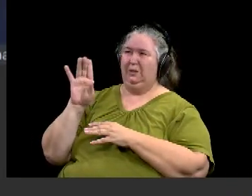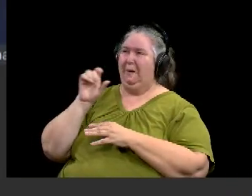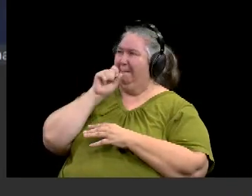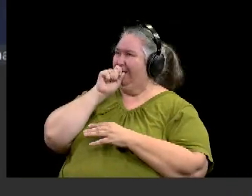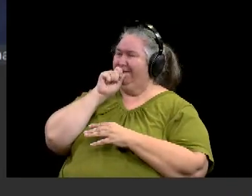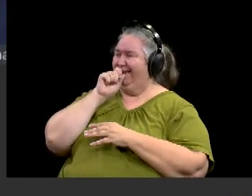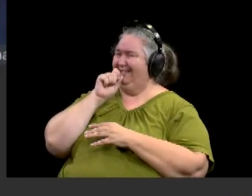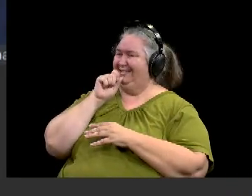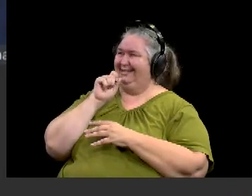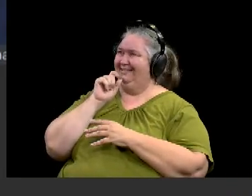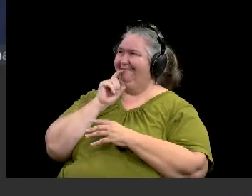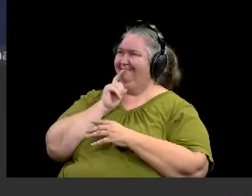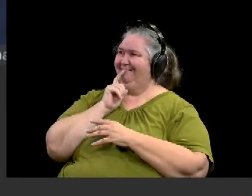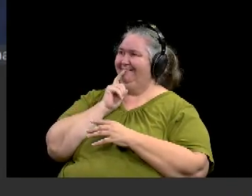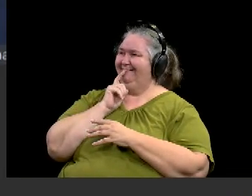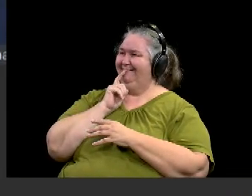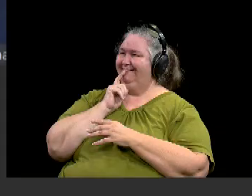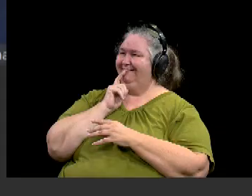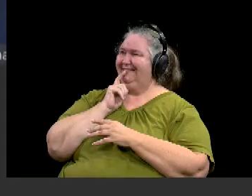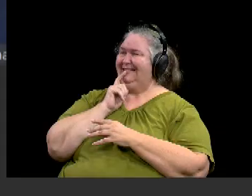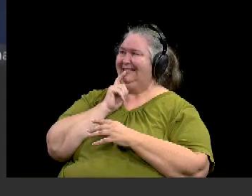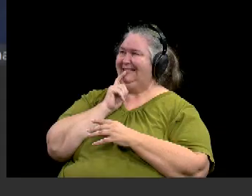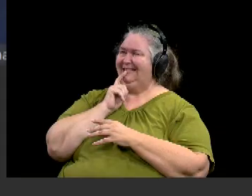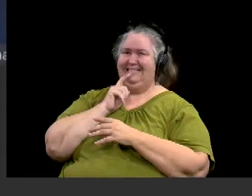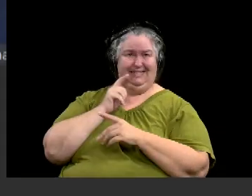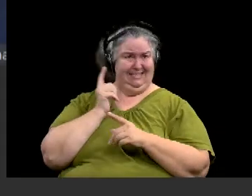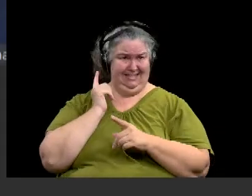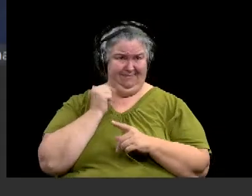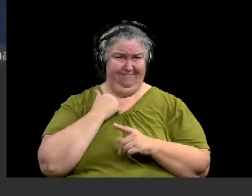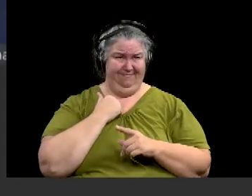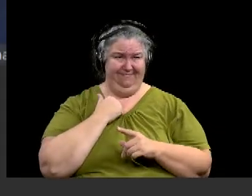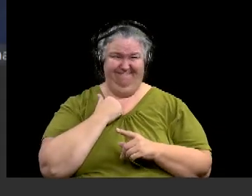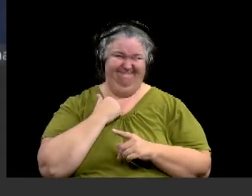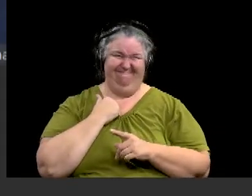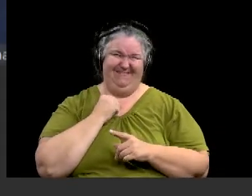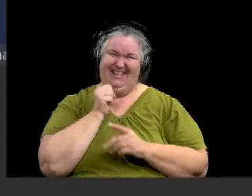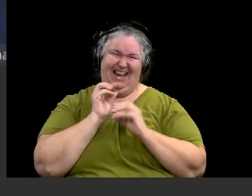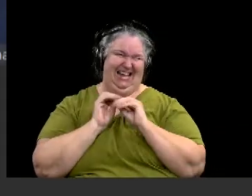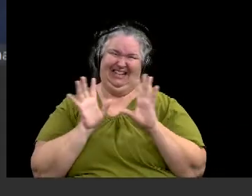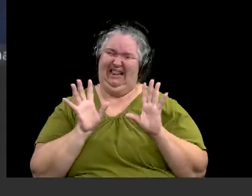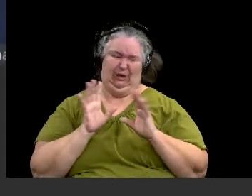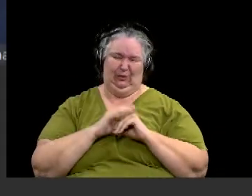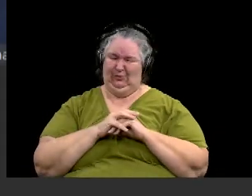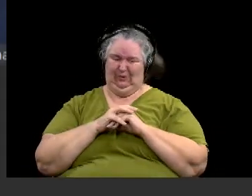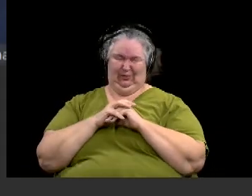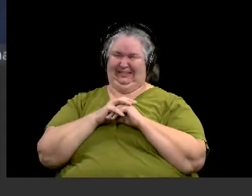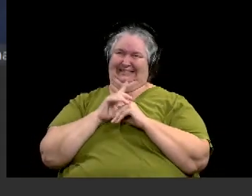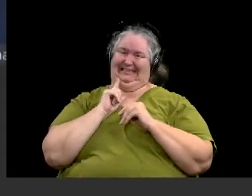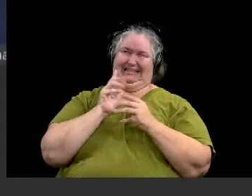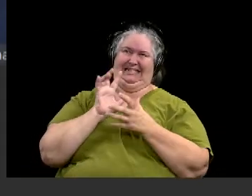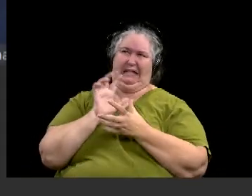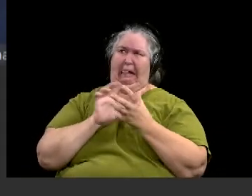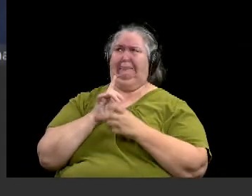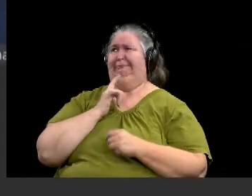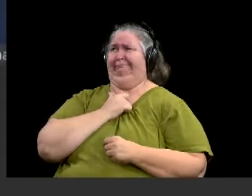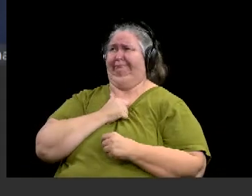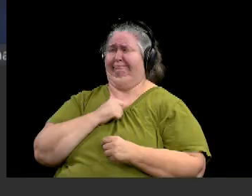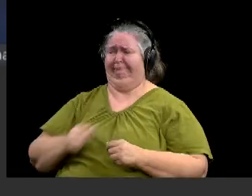you hear me now? No, it's acting up. Sorry about that. It's a smart way to get out of answering a